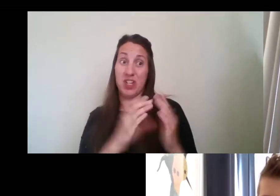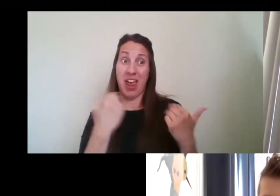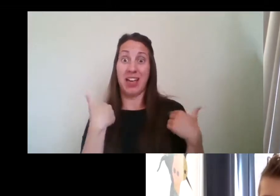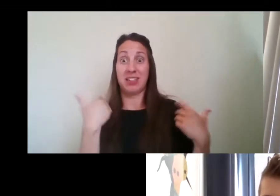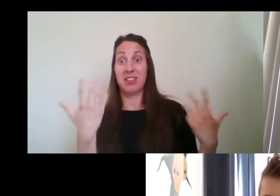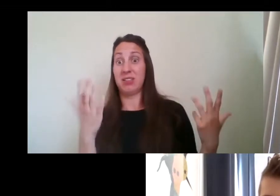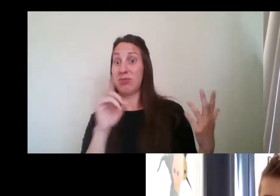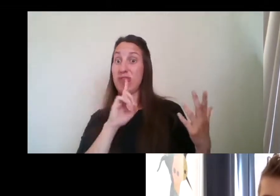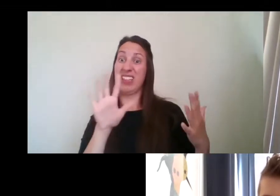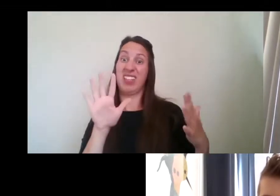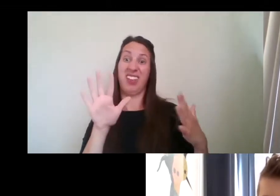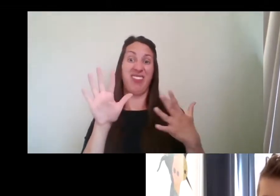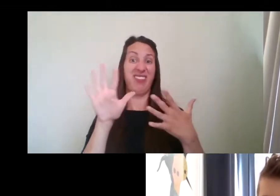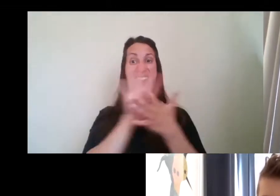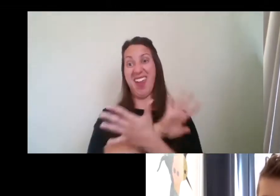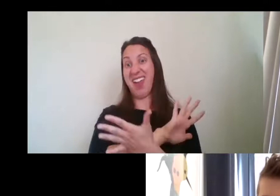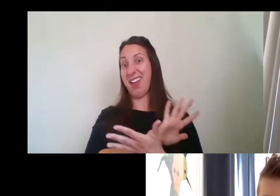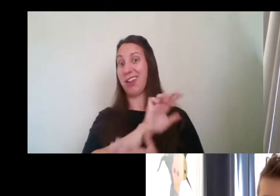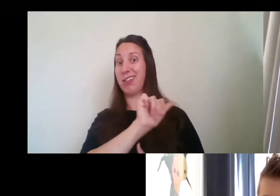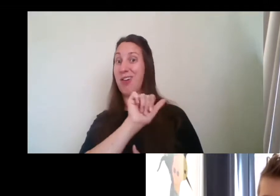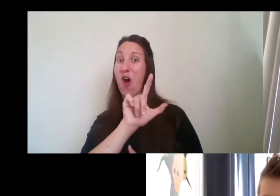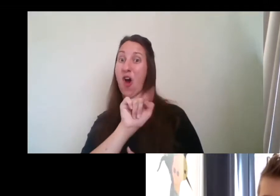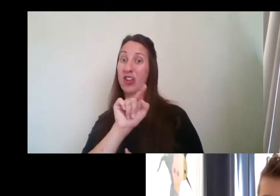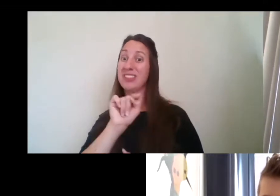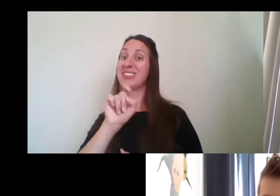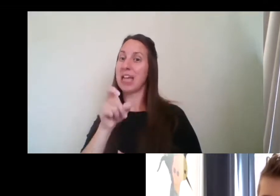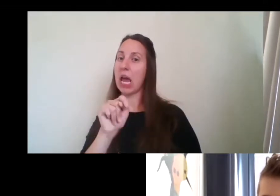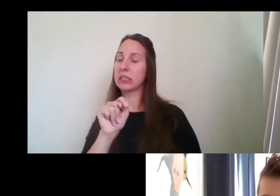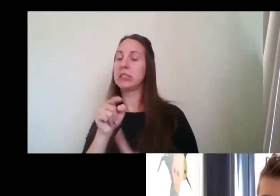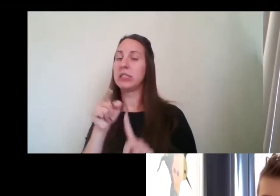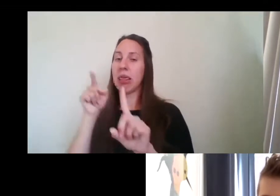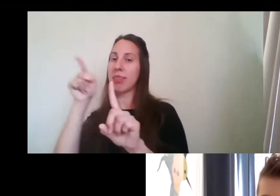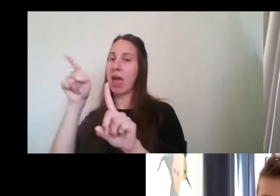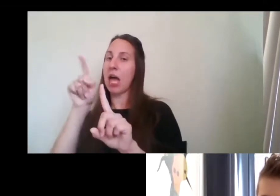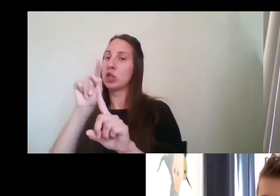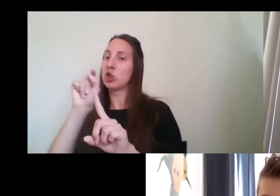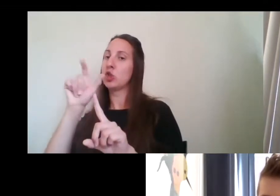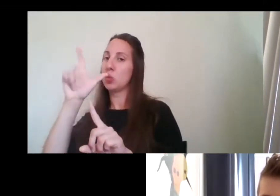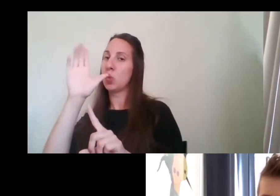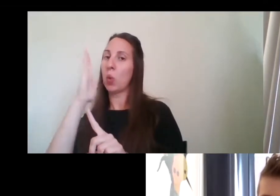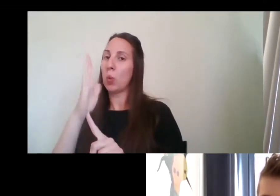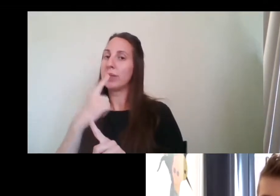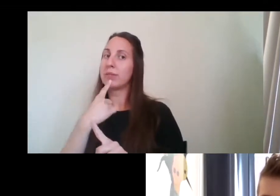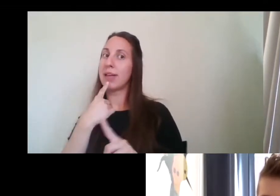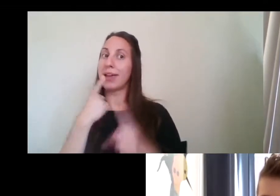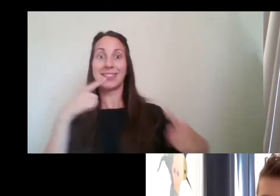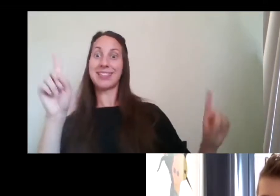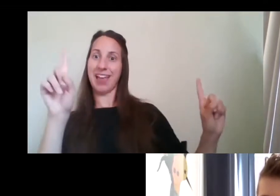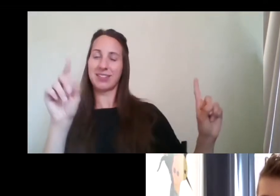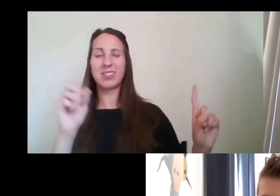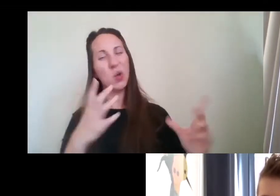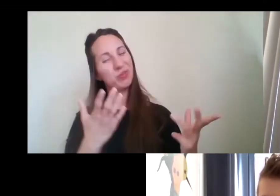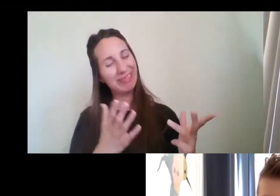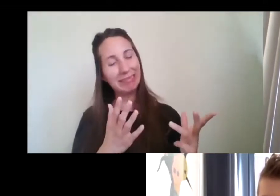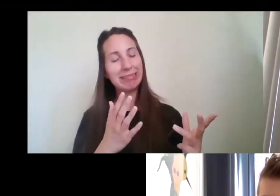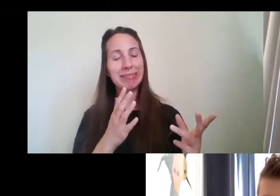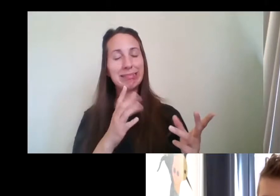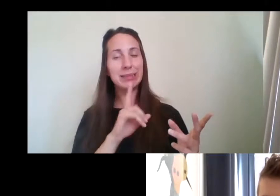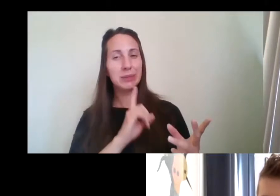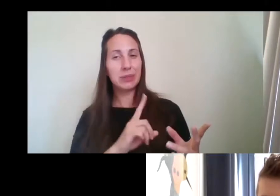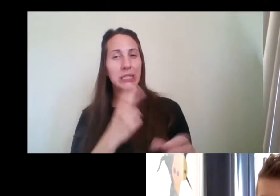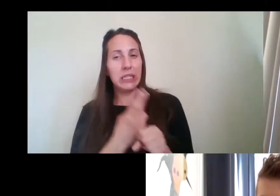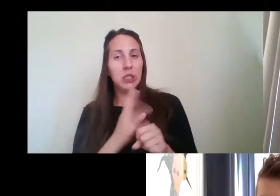false positive there that it passed. So again, those are great things to look into, but always temper it with your